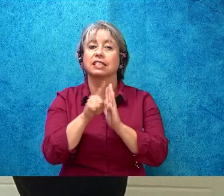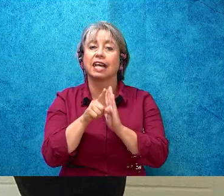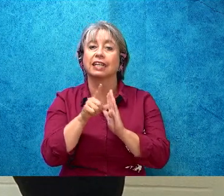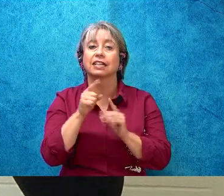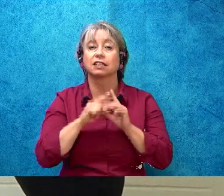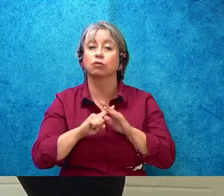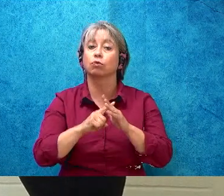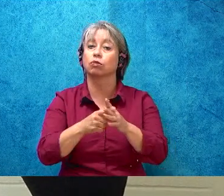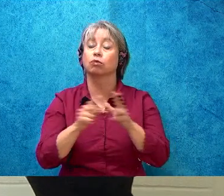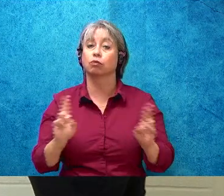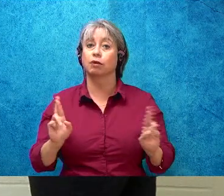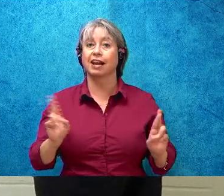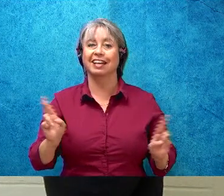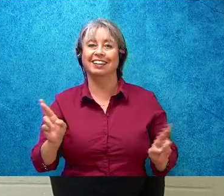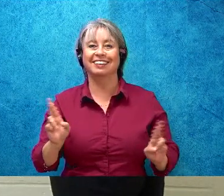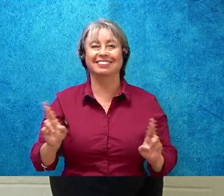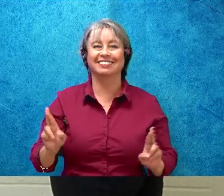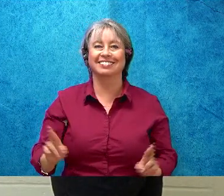started.